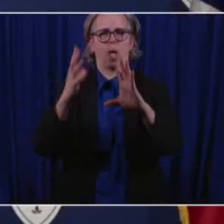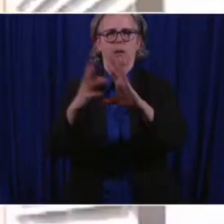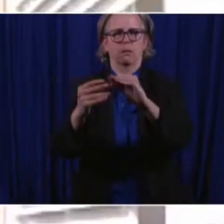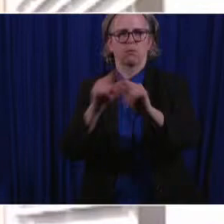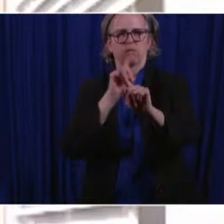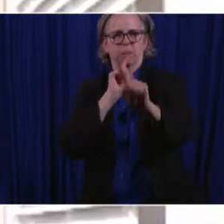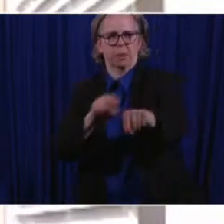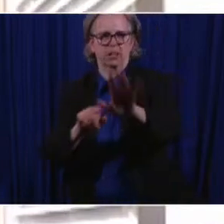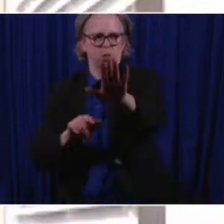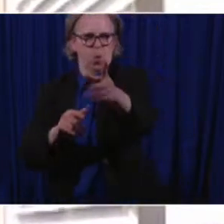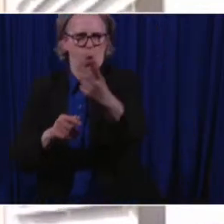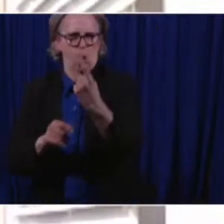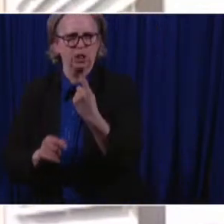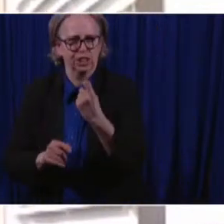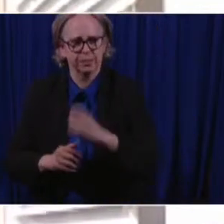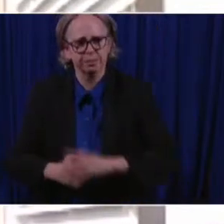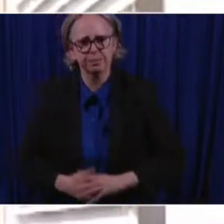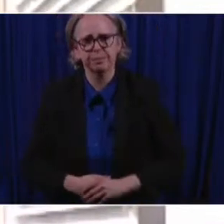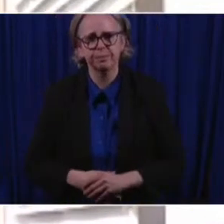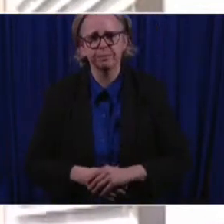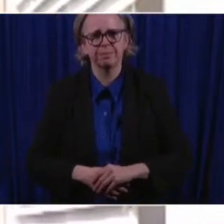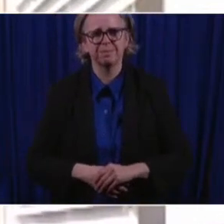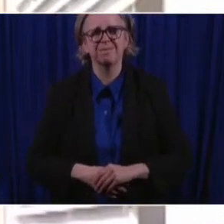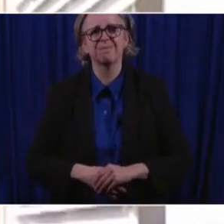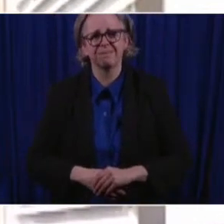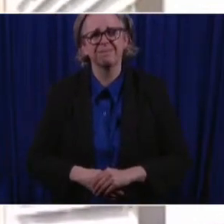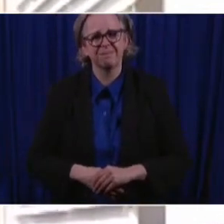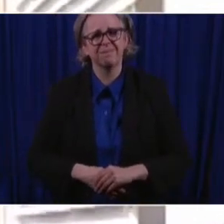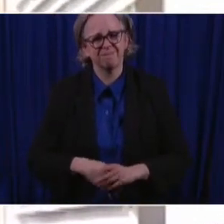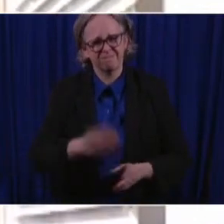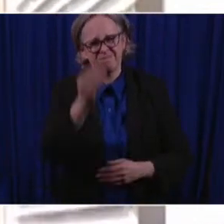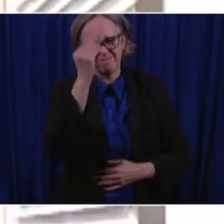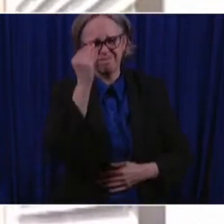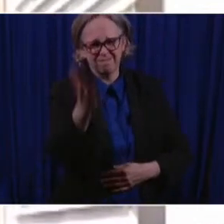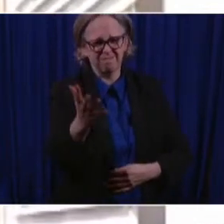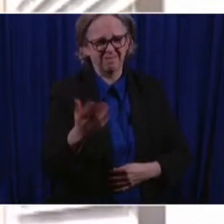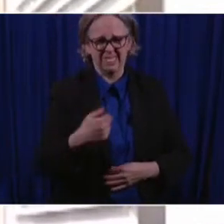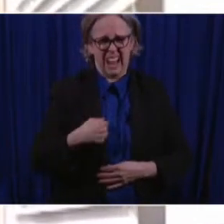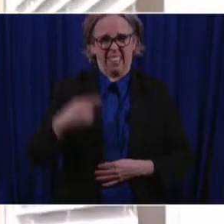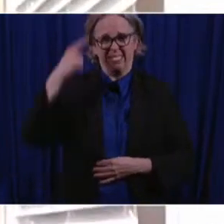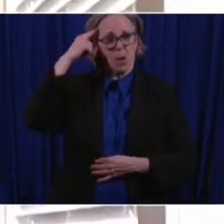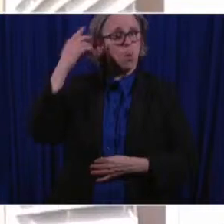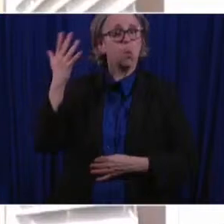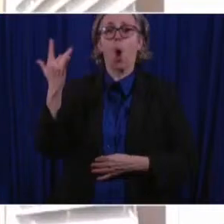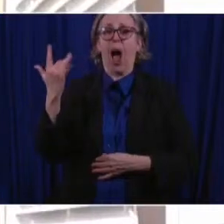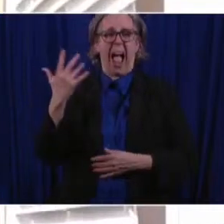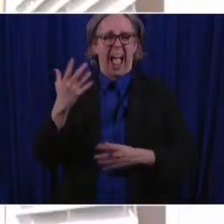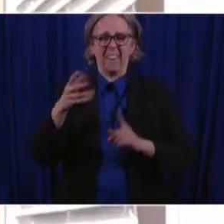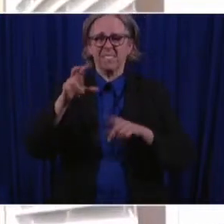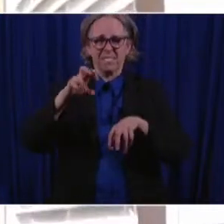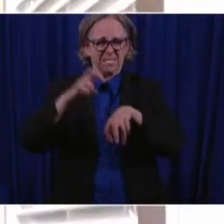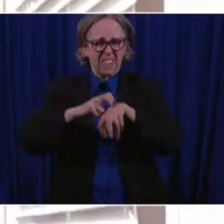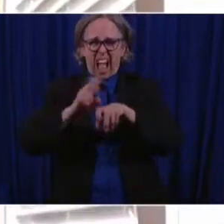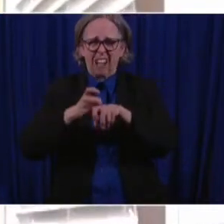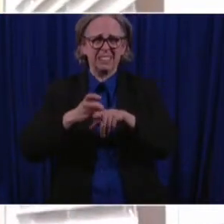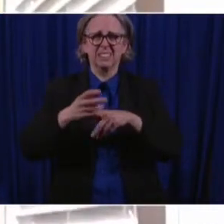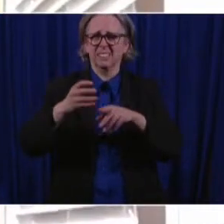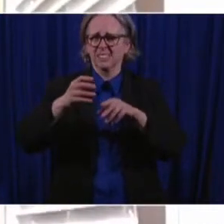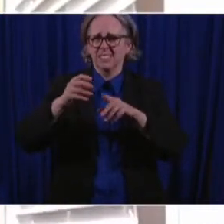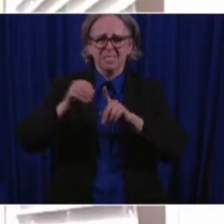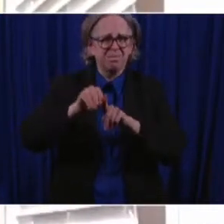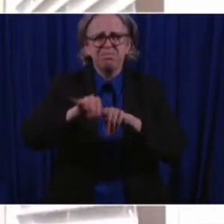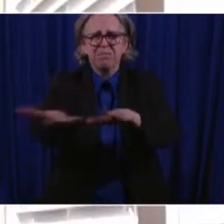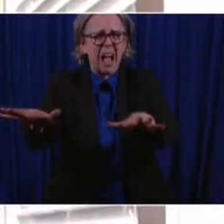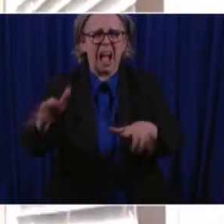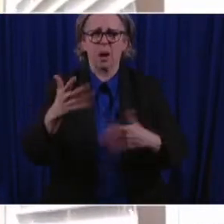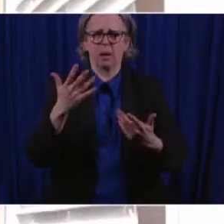has told us are more contagious, are in fact more contagious. And the governor described it pretty well in an earlier set